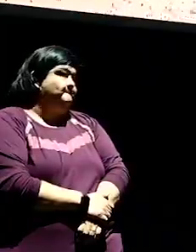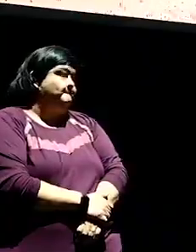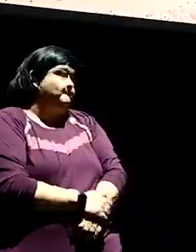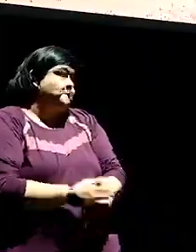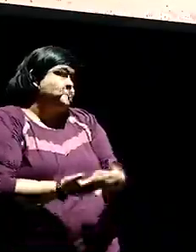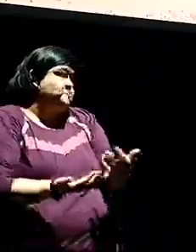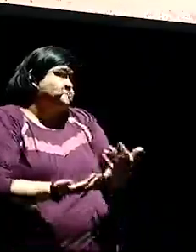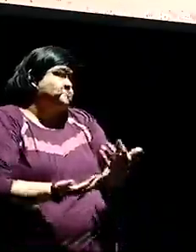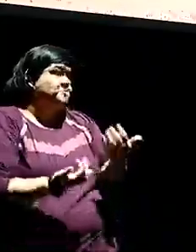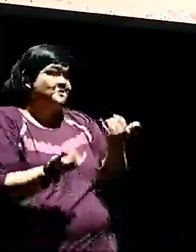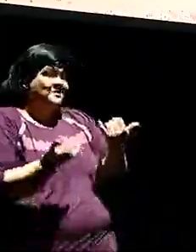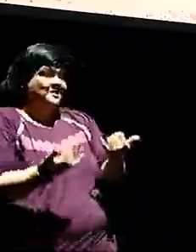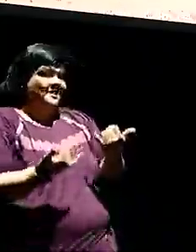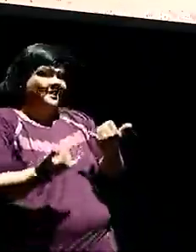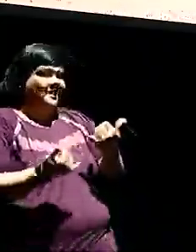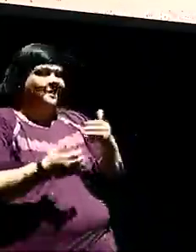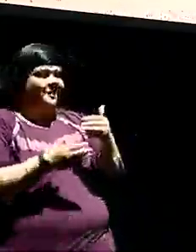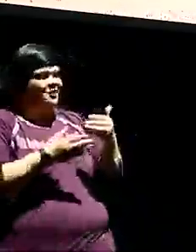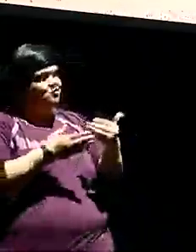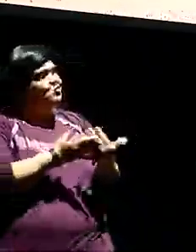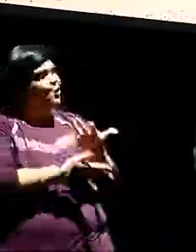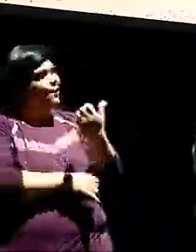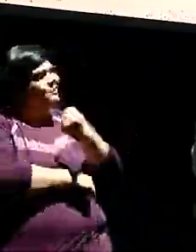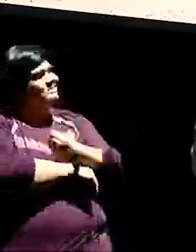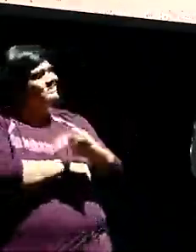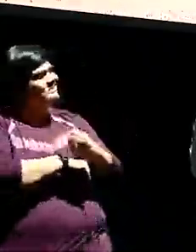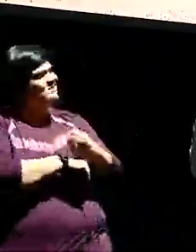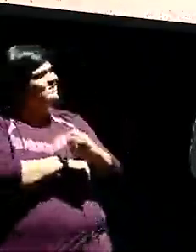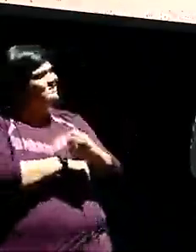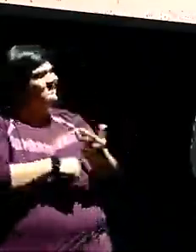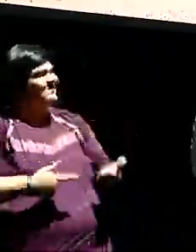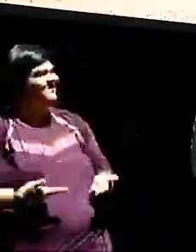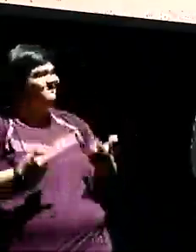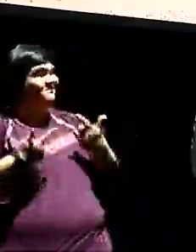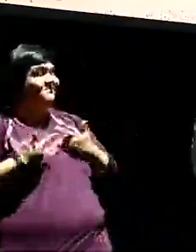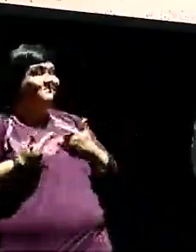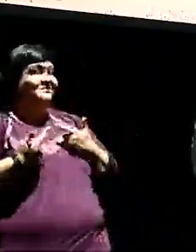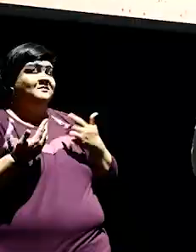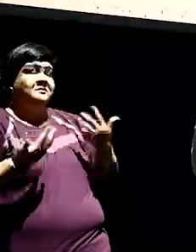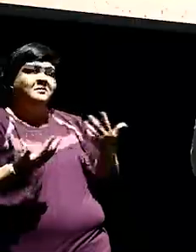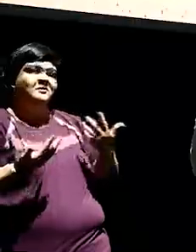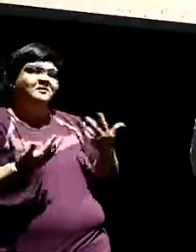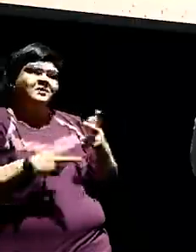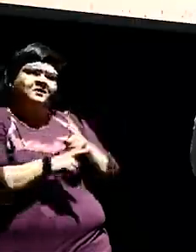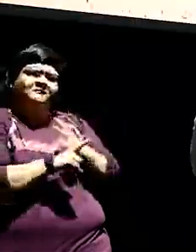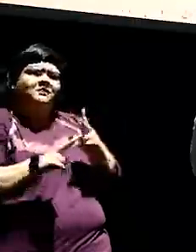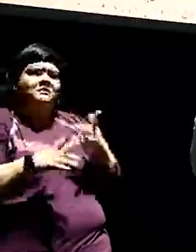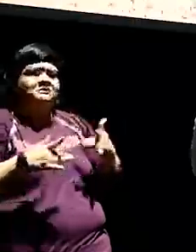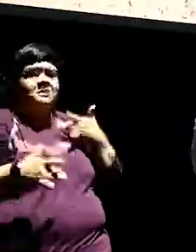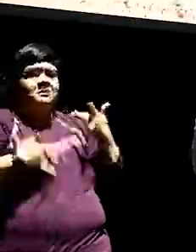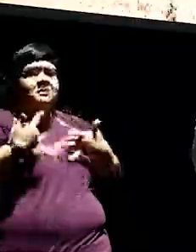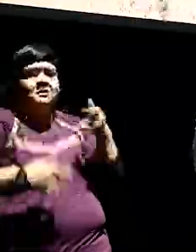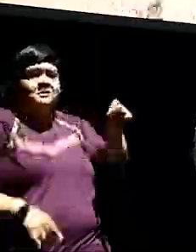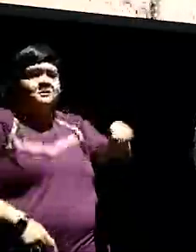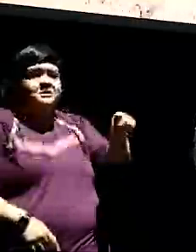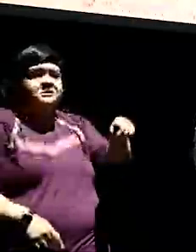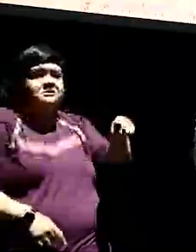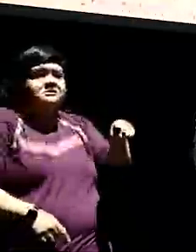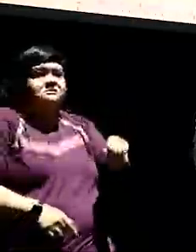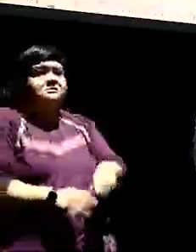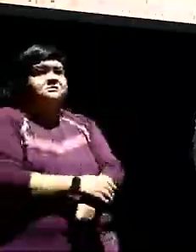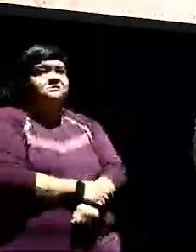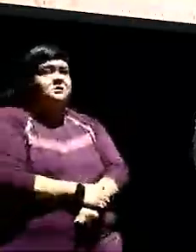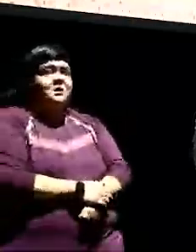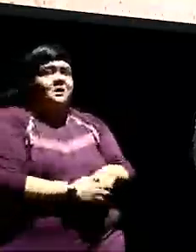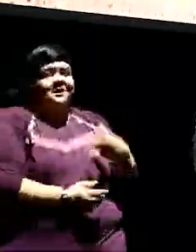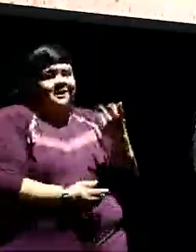I am in a new stage, and I find it very exciting and